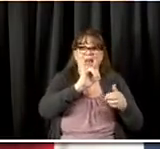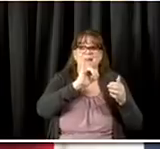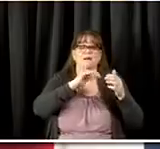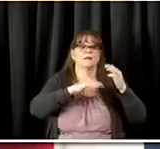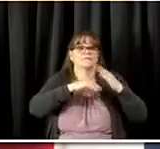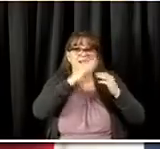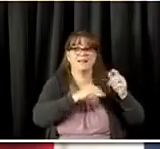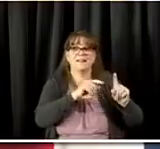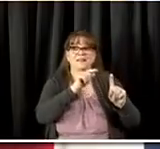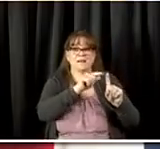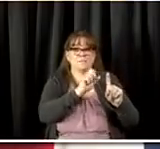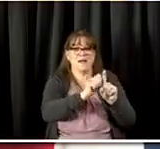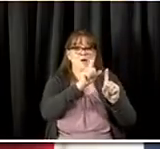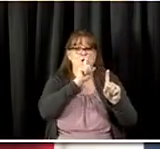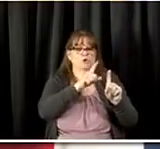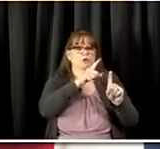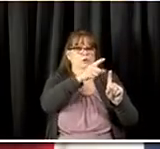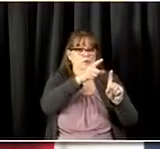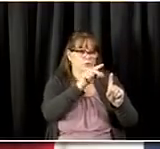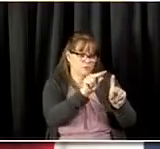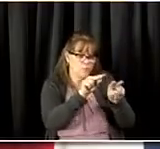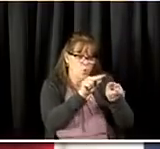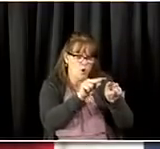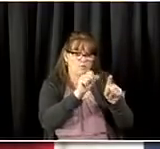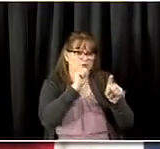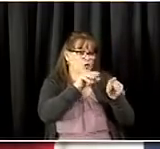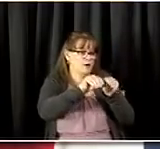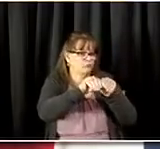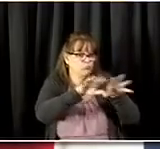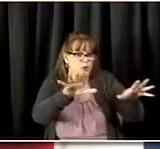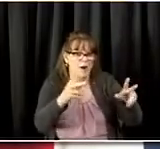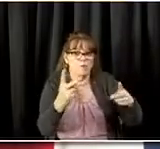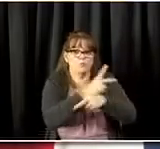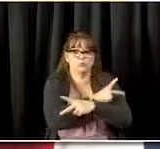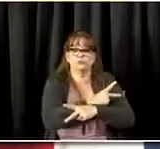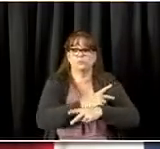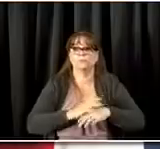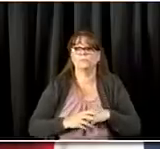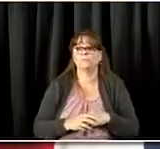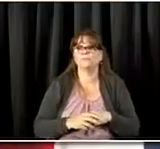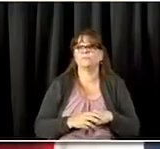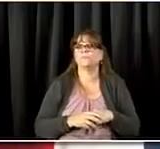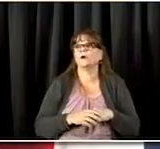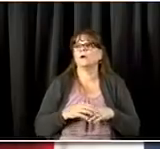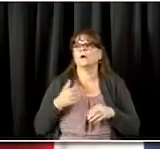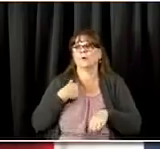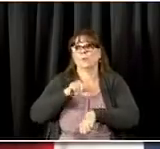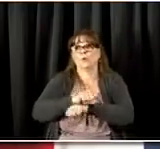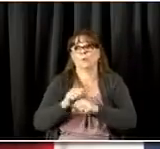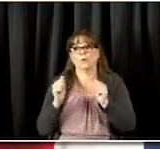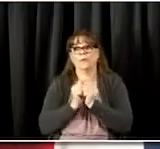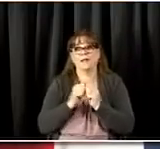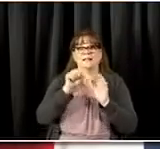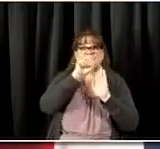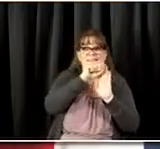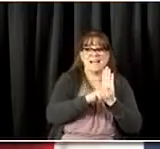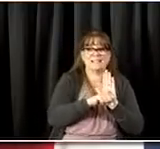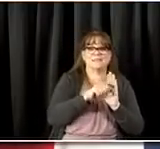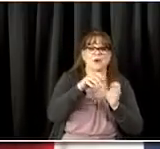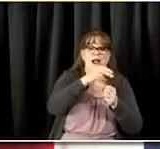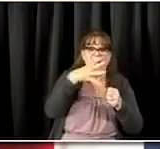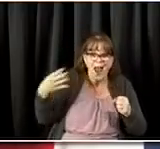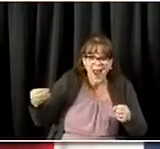transmission is limited as much as possible in these facilities. We continue to work closely with state and county level facilities together